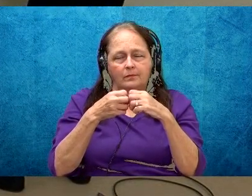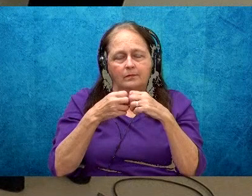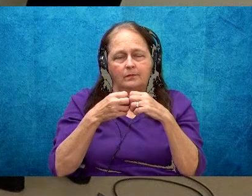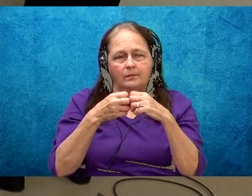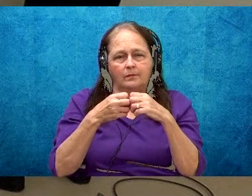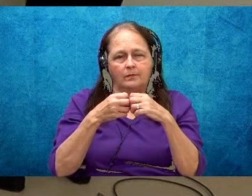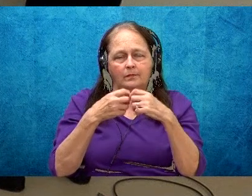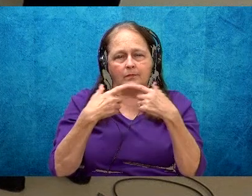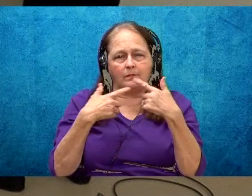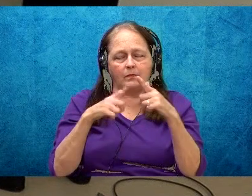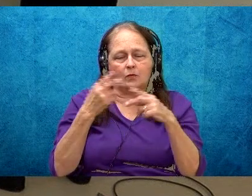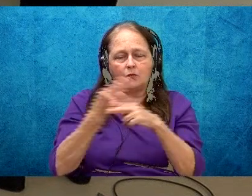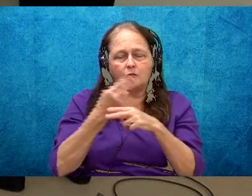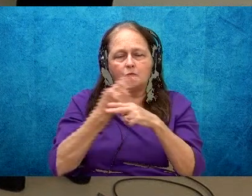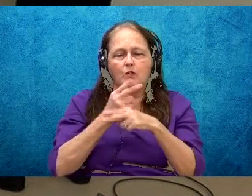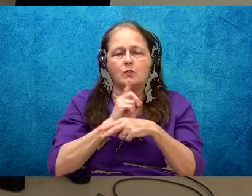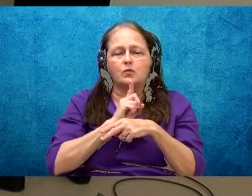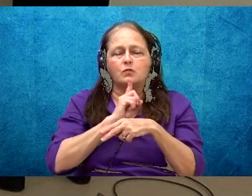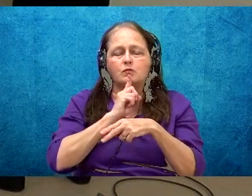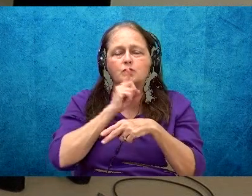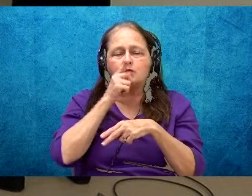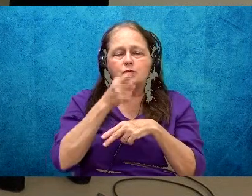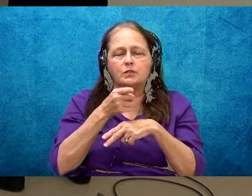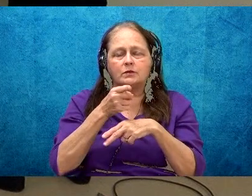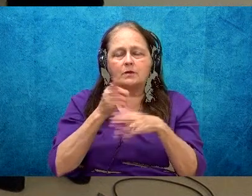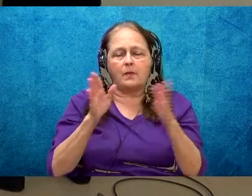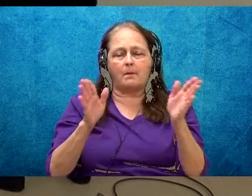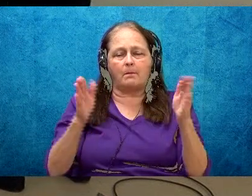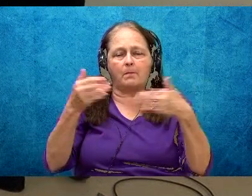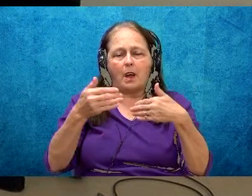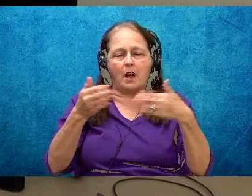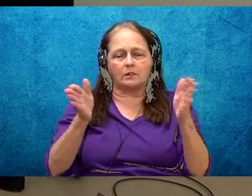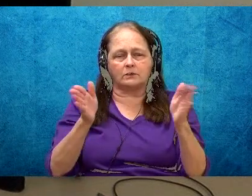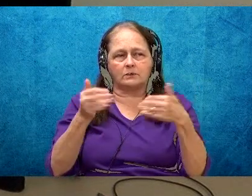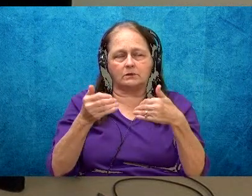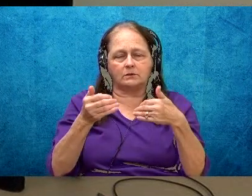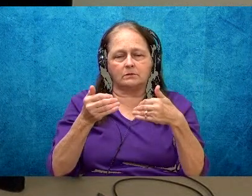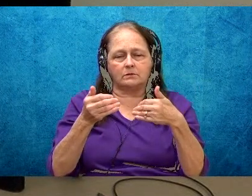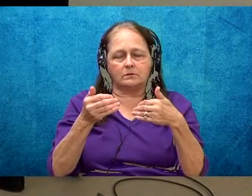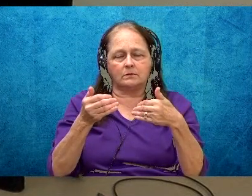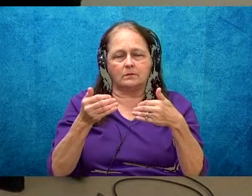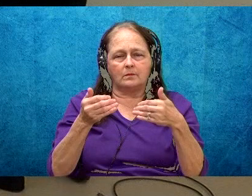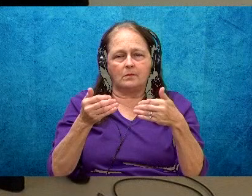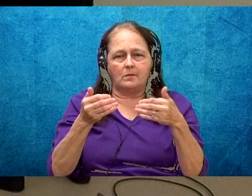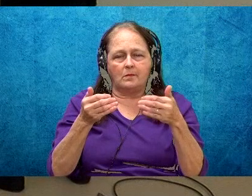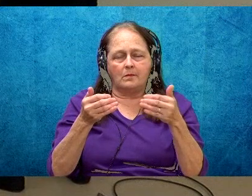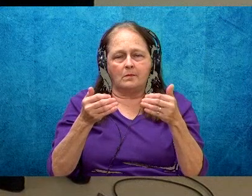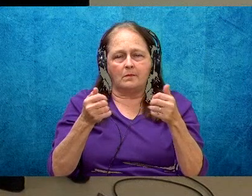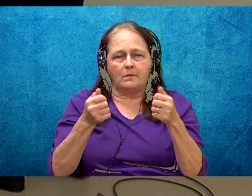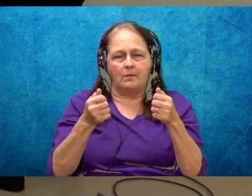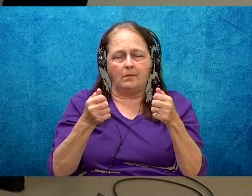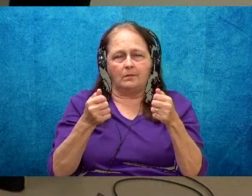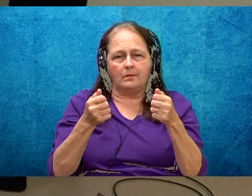Actually, let's use the real dimensions of the box that we just did.